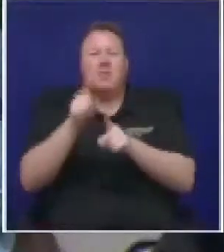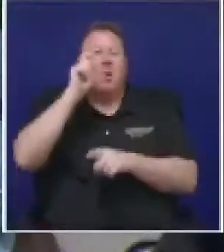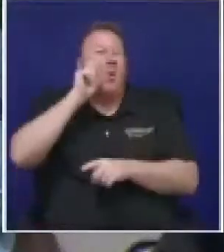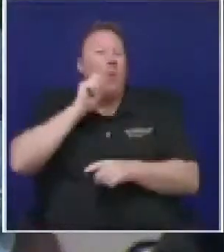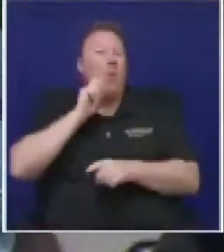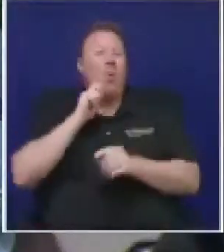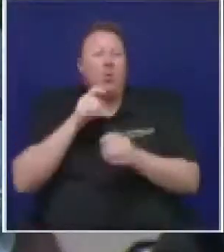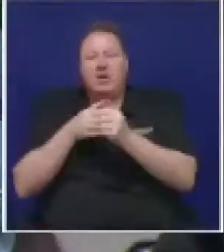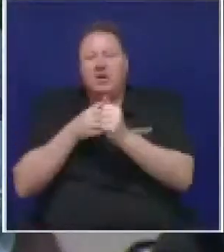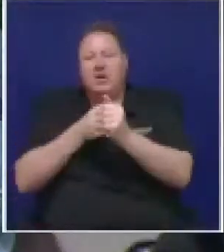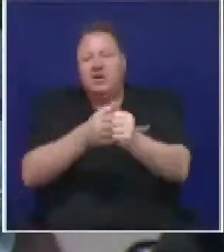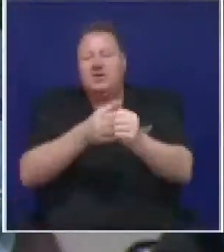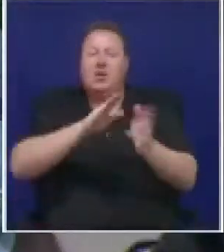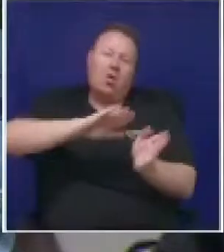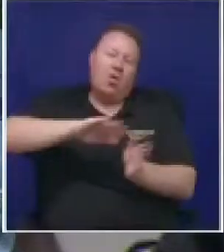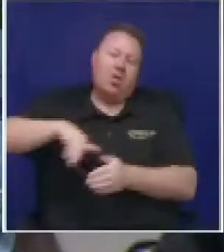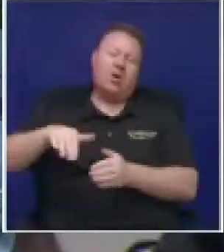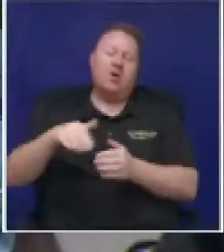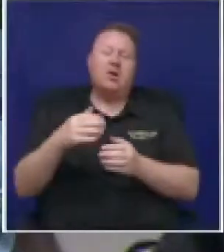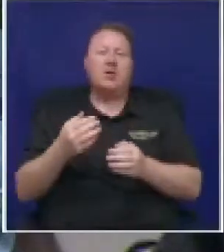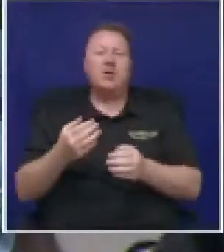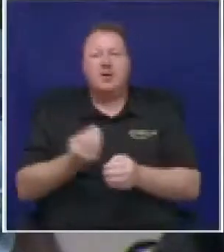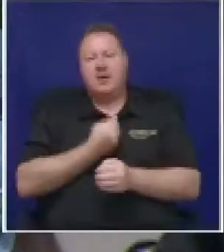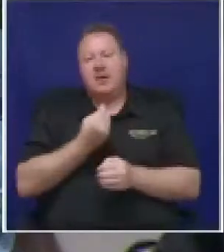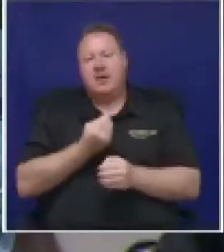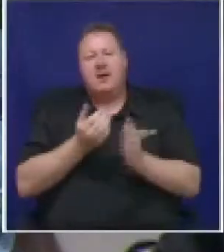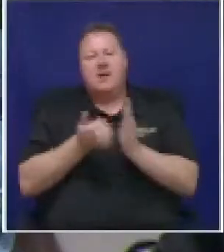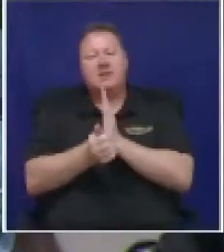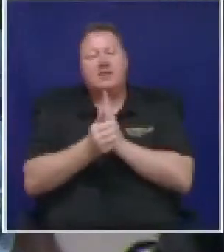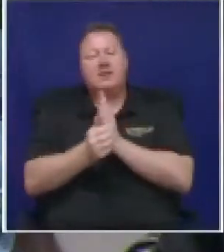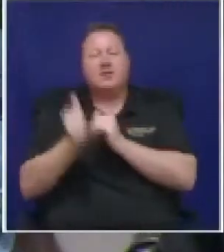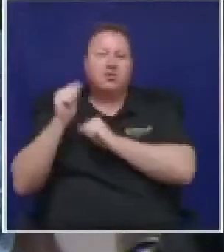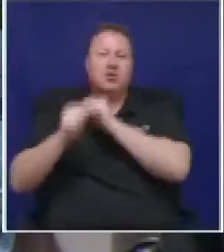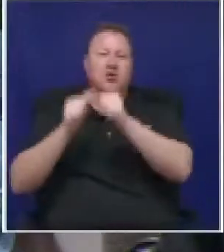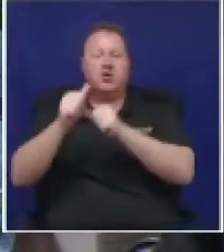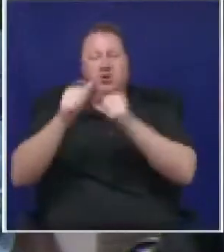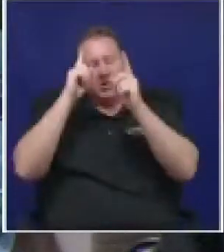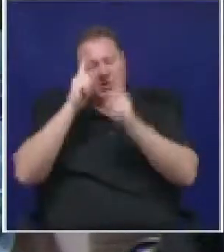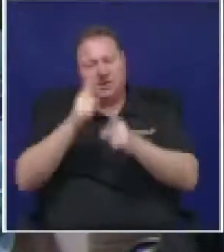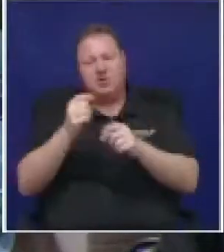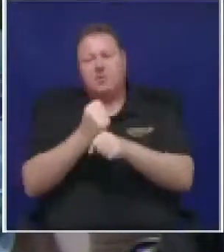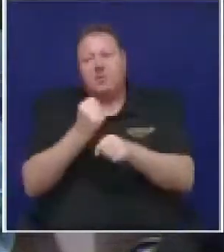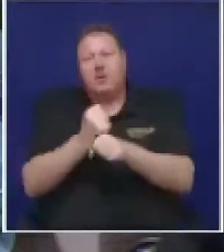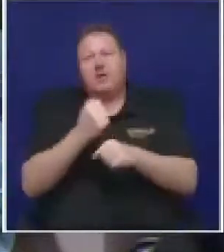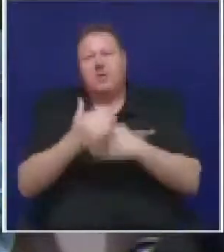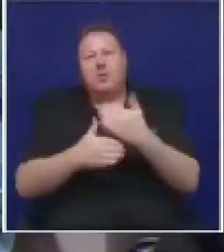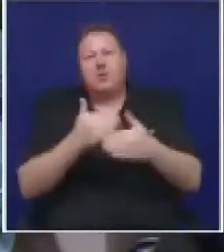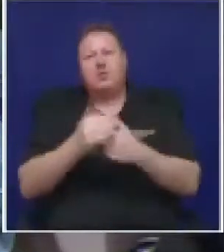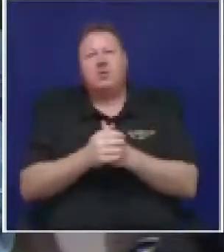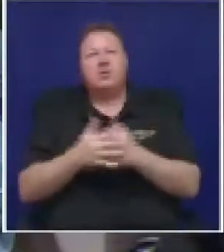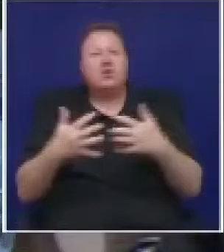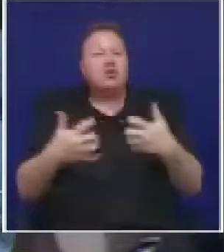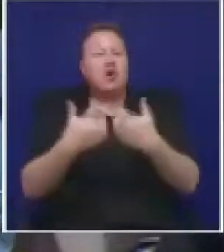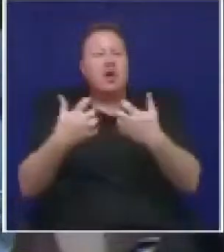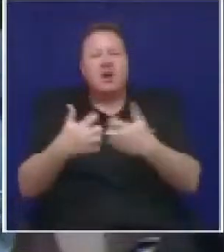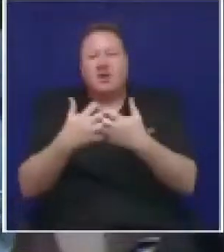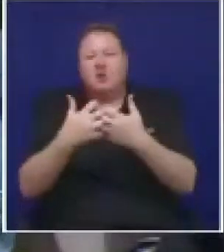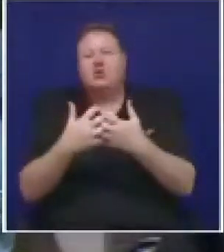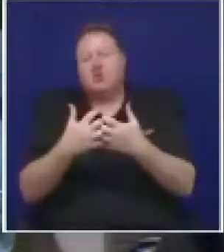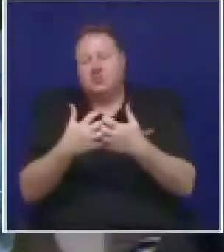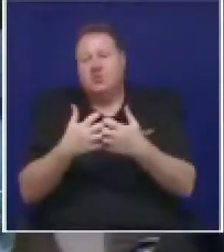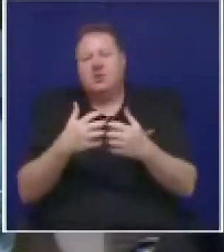exclude younger and more skilled generation from decision-making processes. These challenges have led to poor